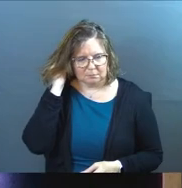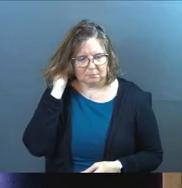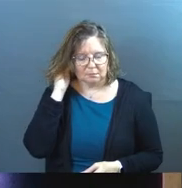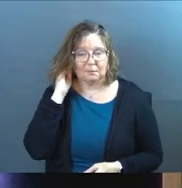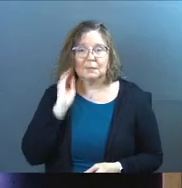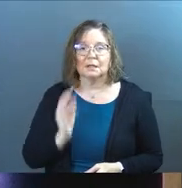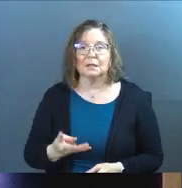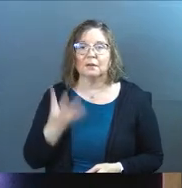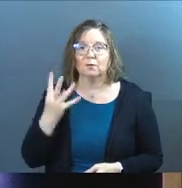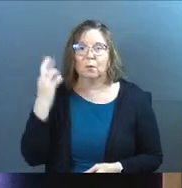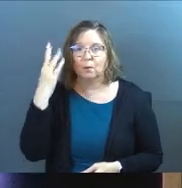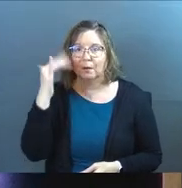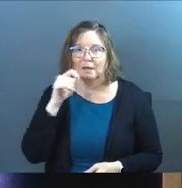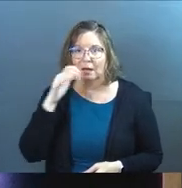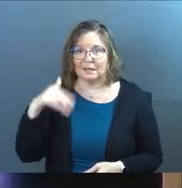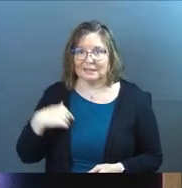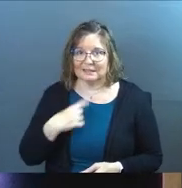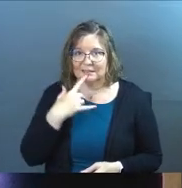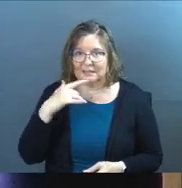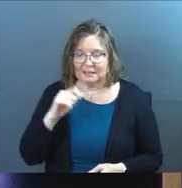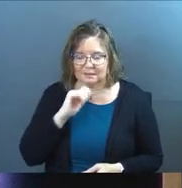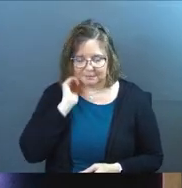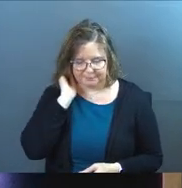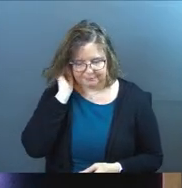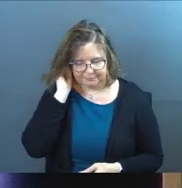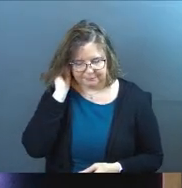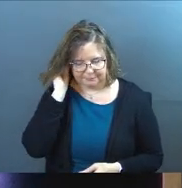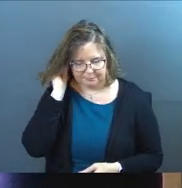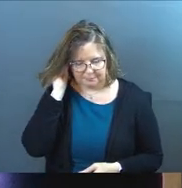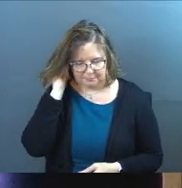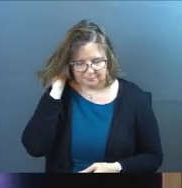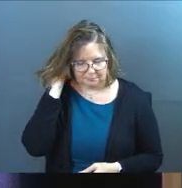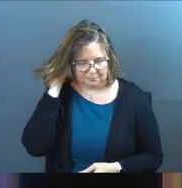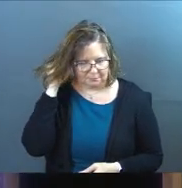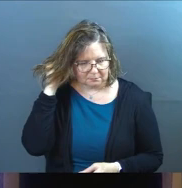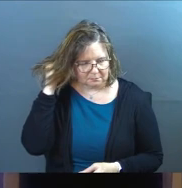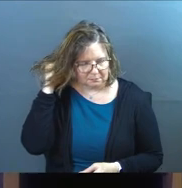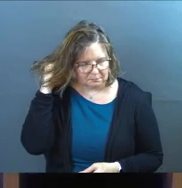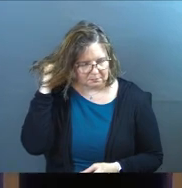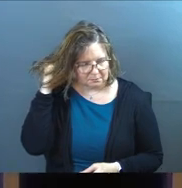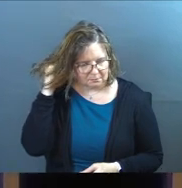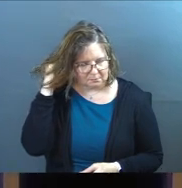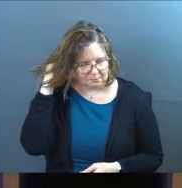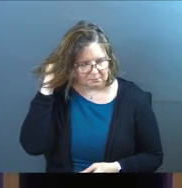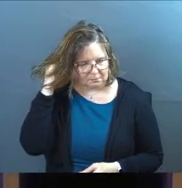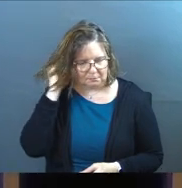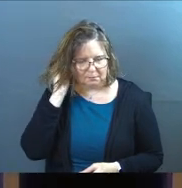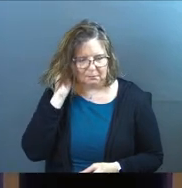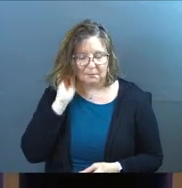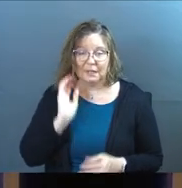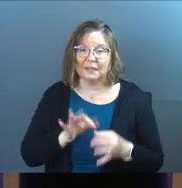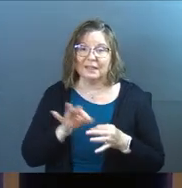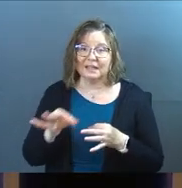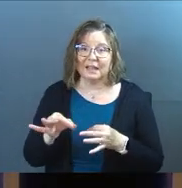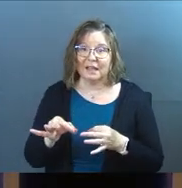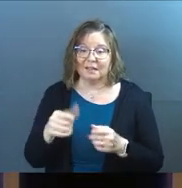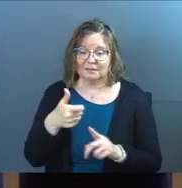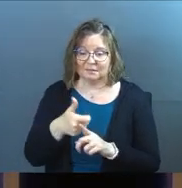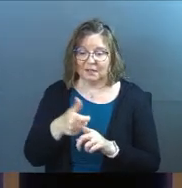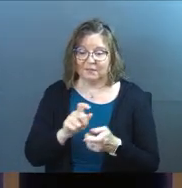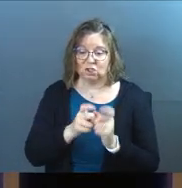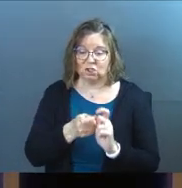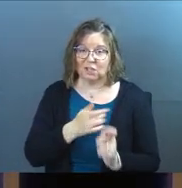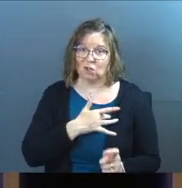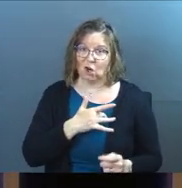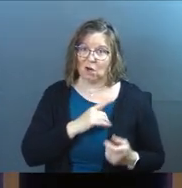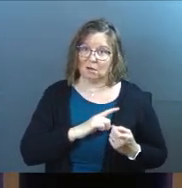four reasons why he has not yet said yes to you. The delay. The delay is changing your heart. The delay